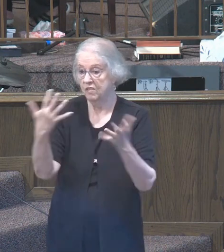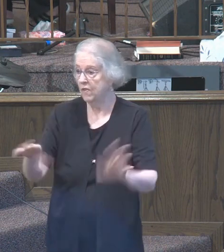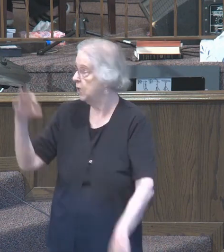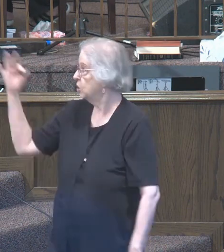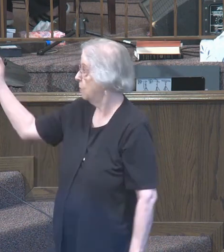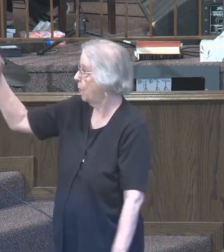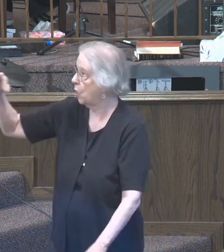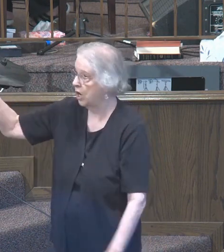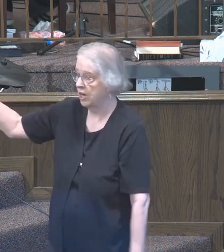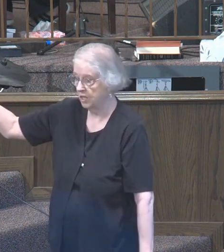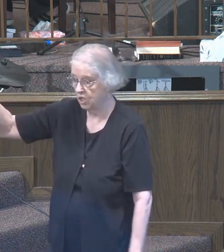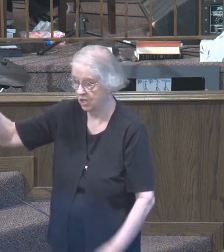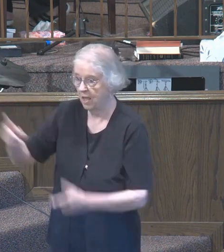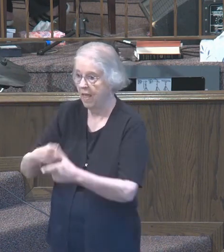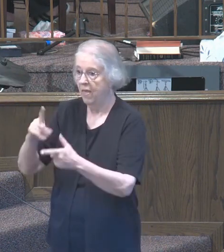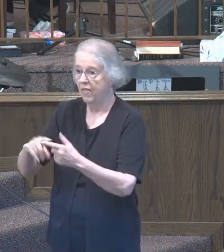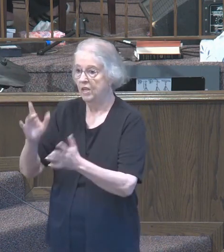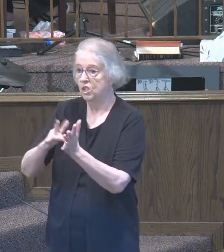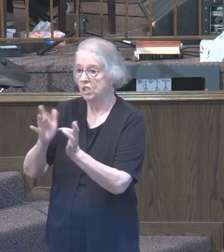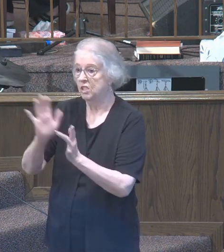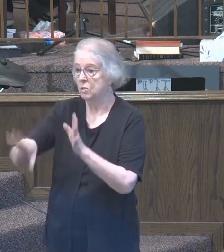call life.